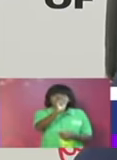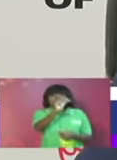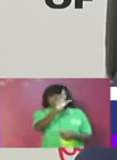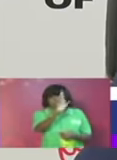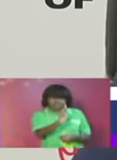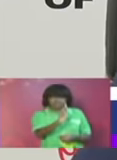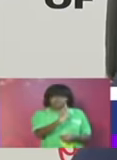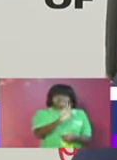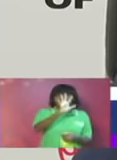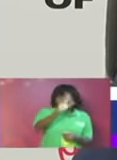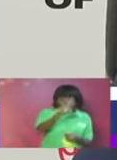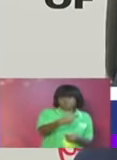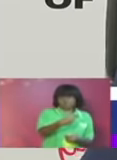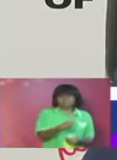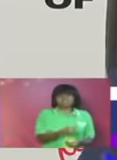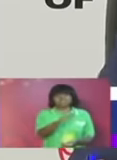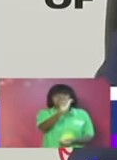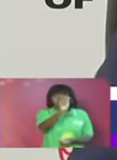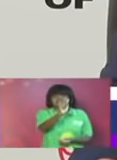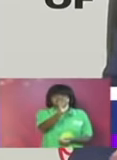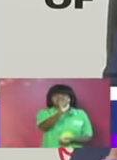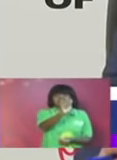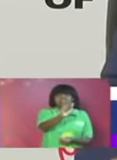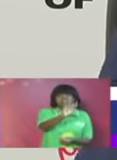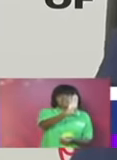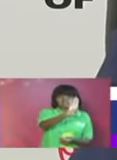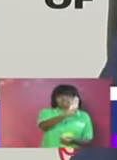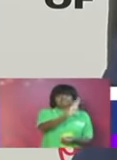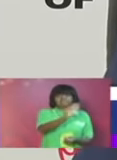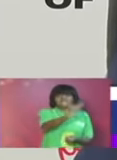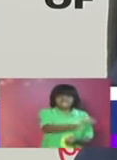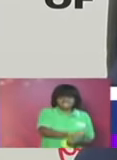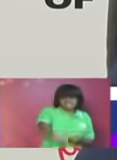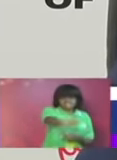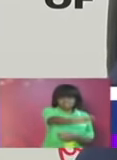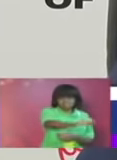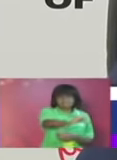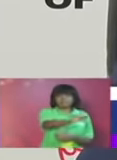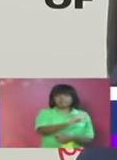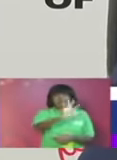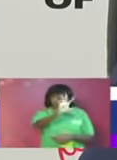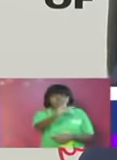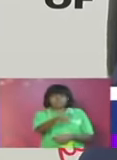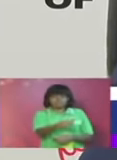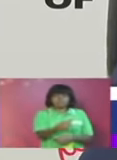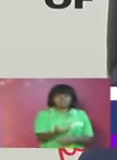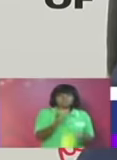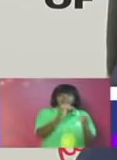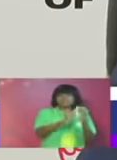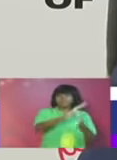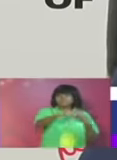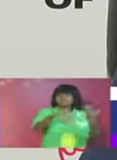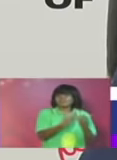Stadium, 5,000 doses. So that allocation brings you up to 42,000